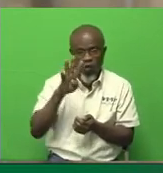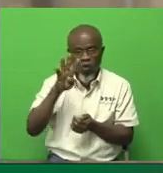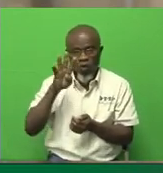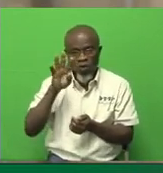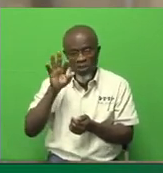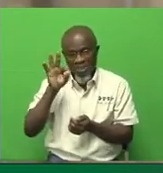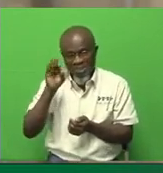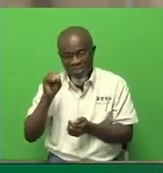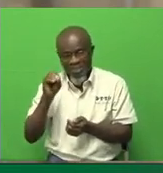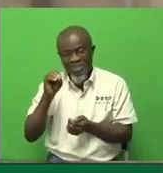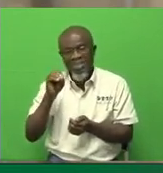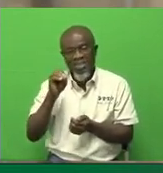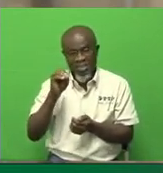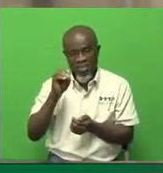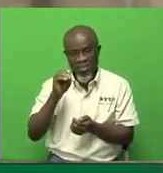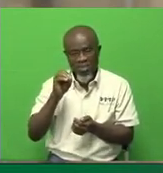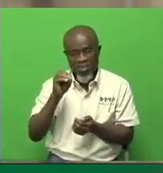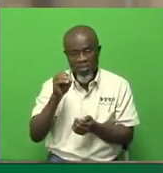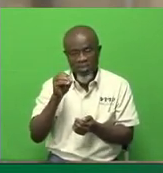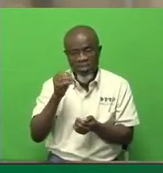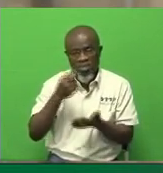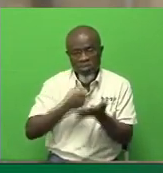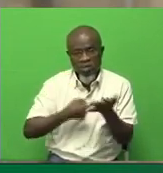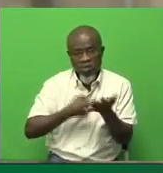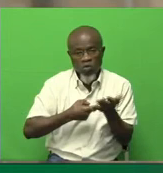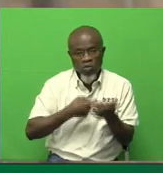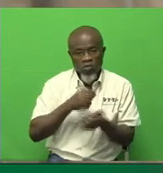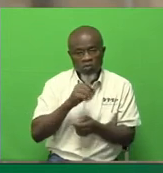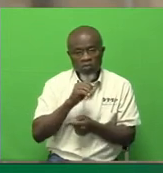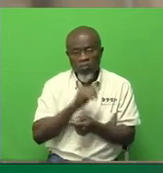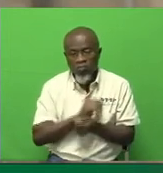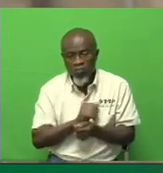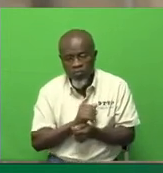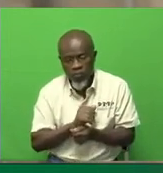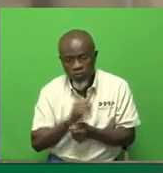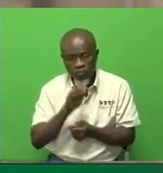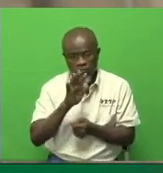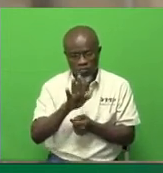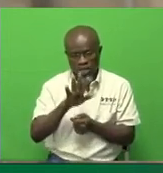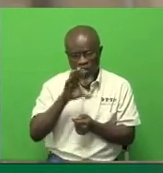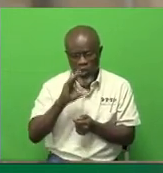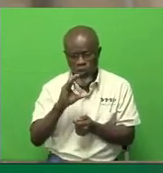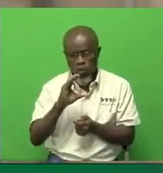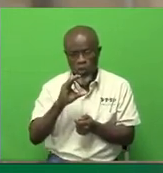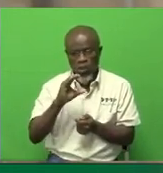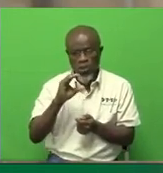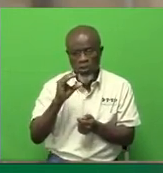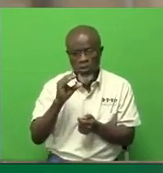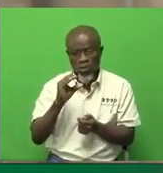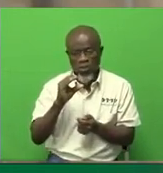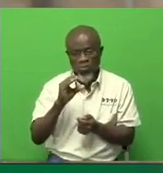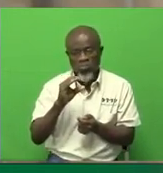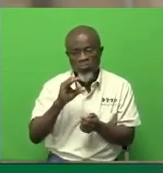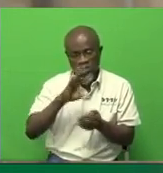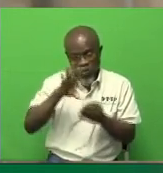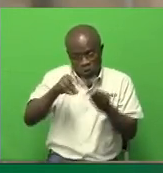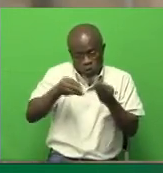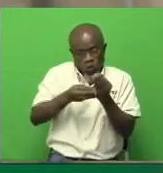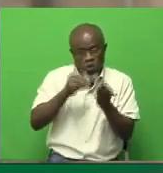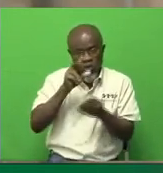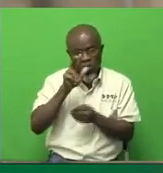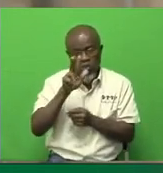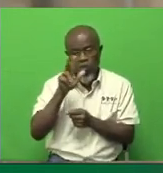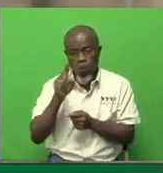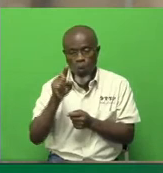grants valued at 510 each at a value of 31 million dollars for